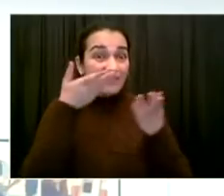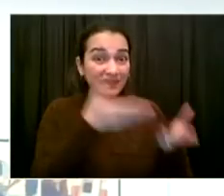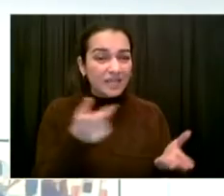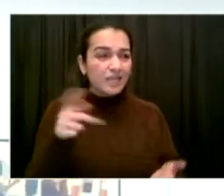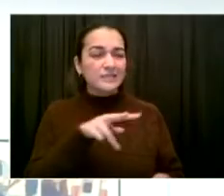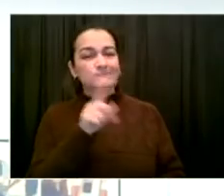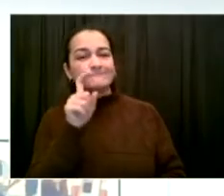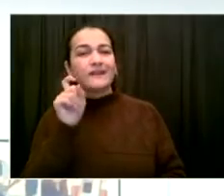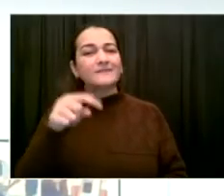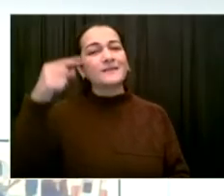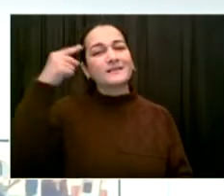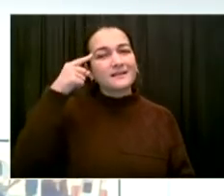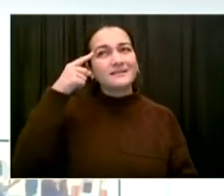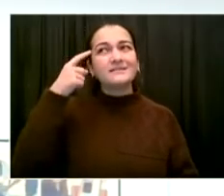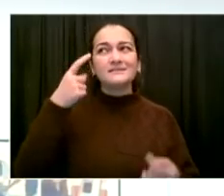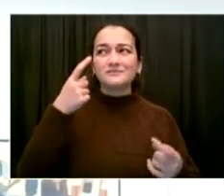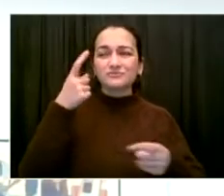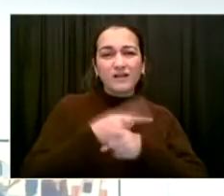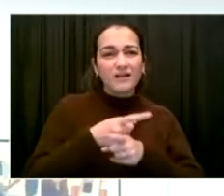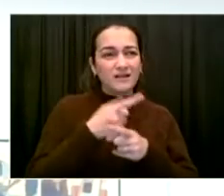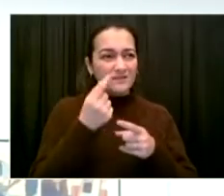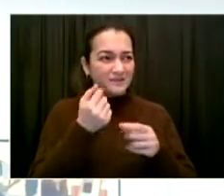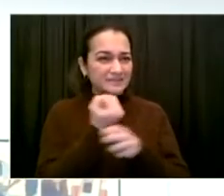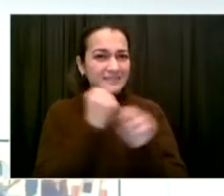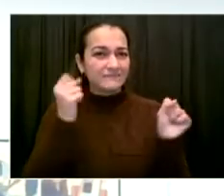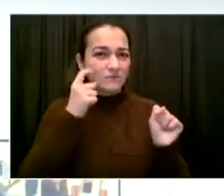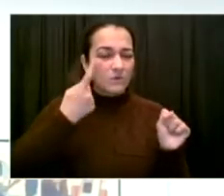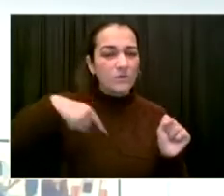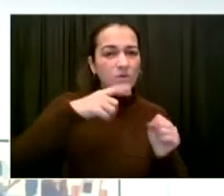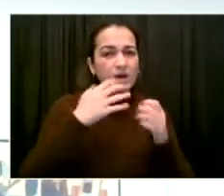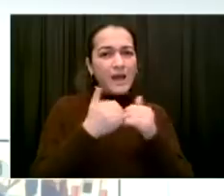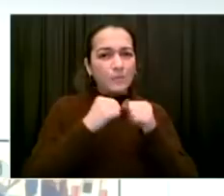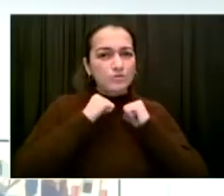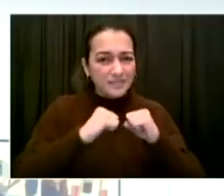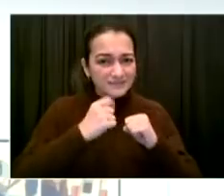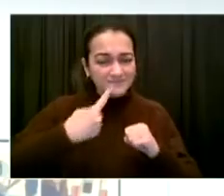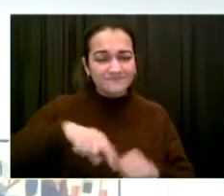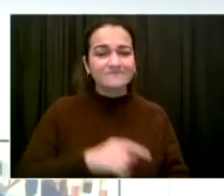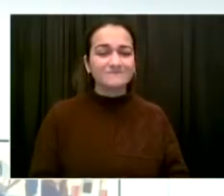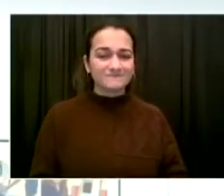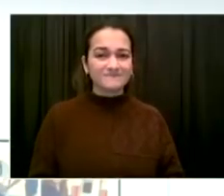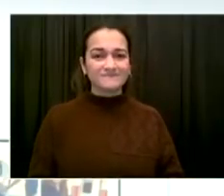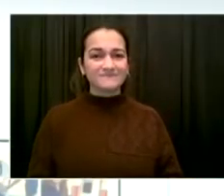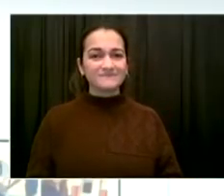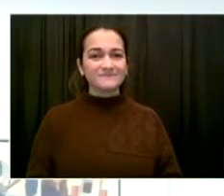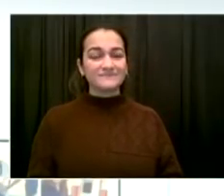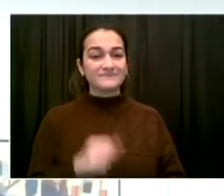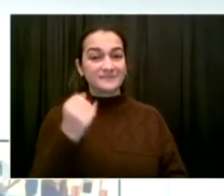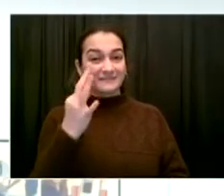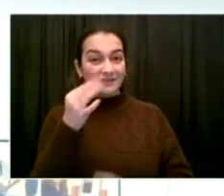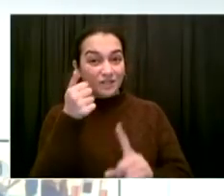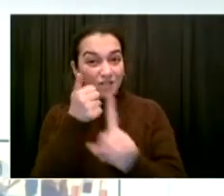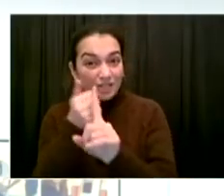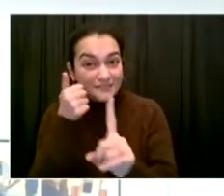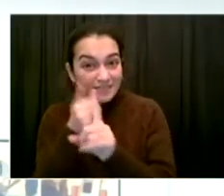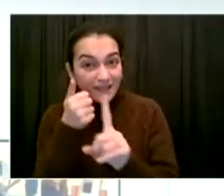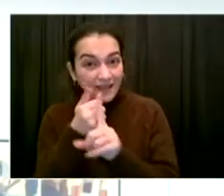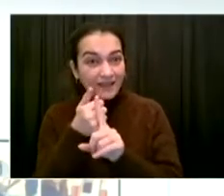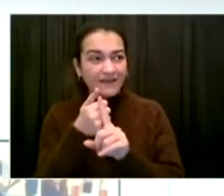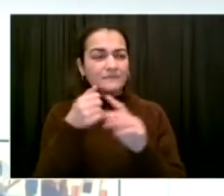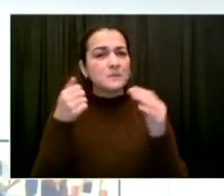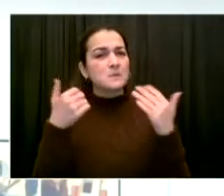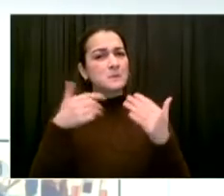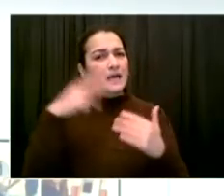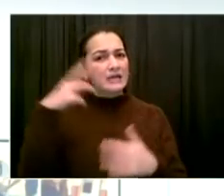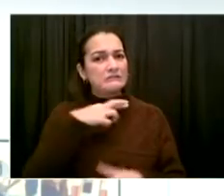next few weeks. And particularly if you are vulnerable, we should avoid crowded settings,